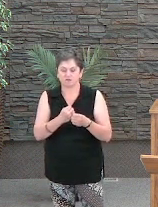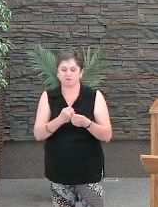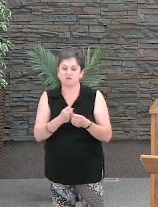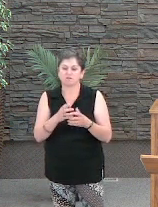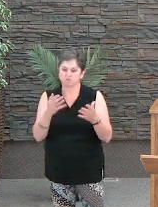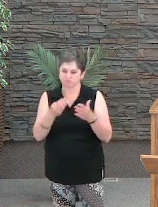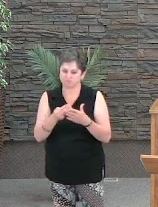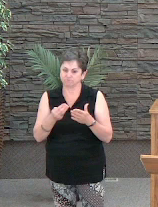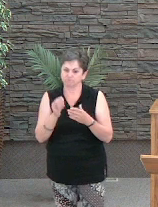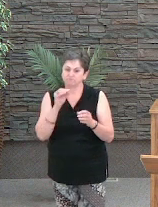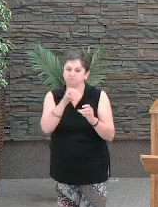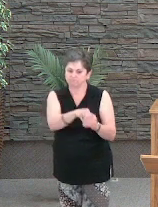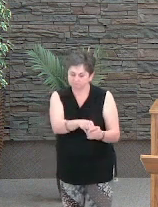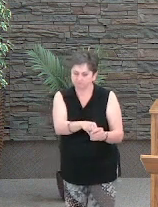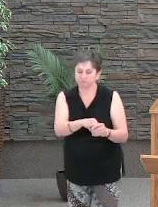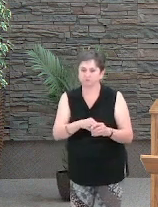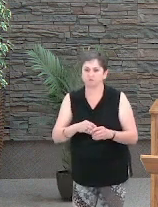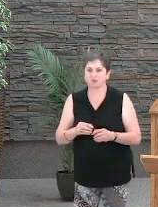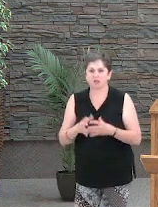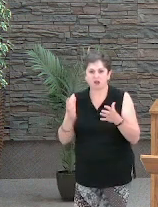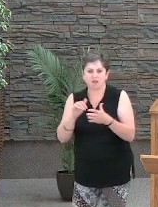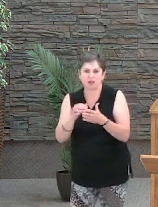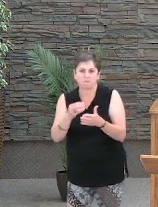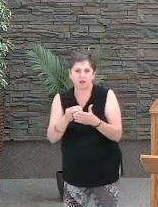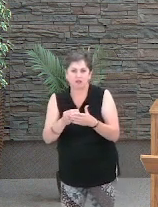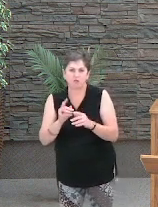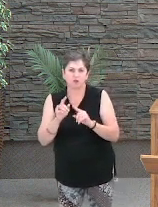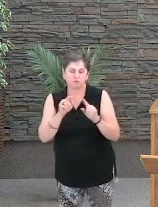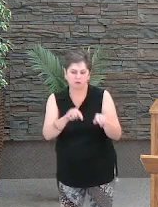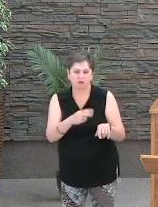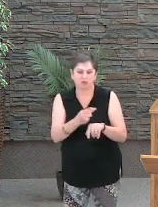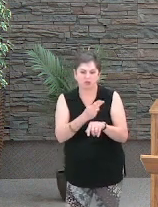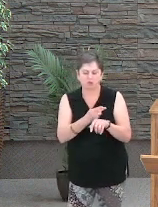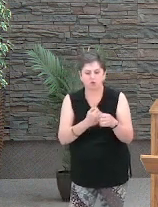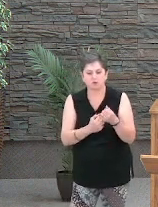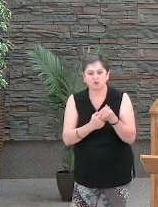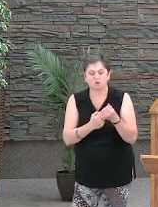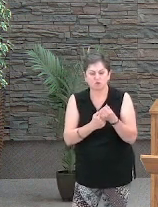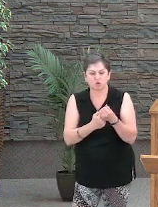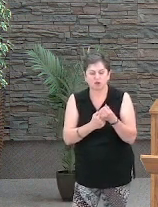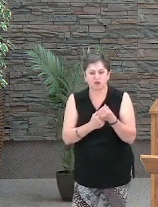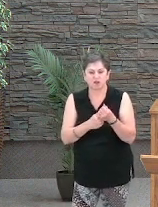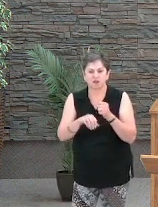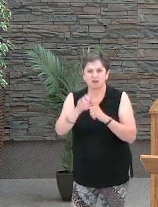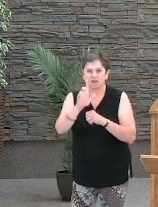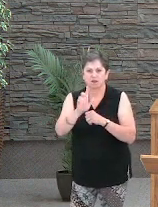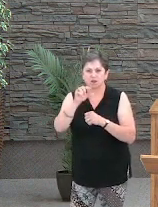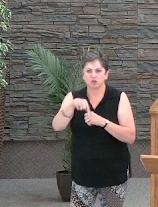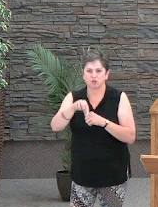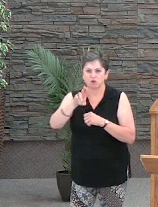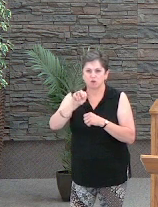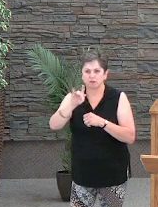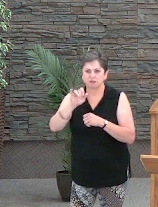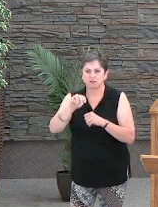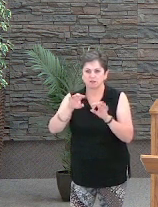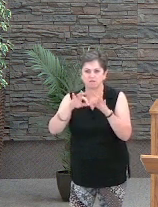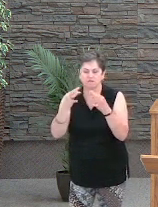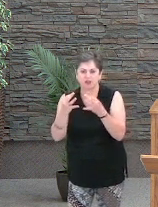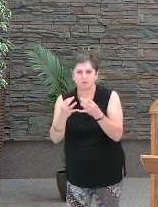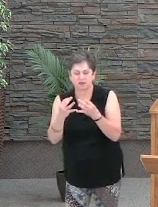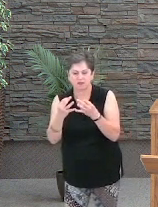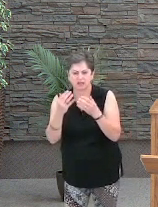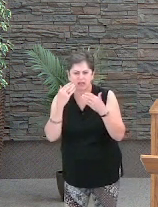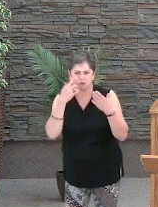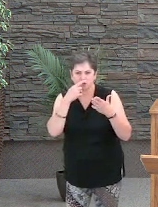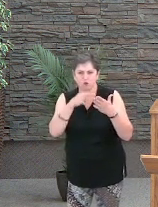investment. A lot of that, not all of it, would have gone towards supporting the L.Q. Robinson family. And I want you